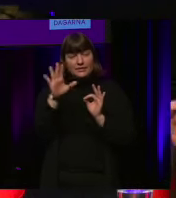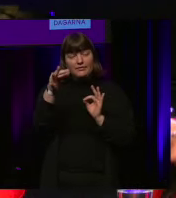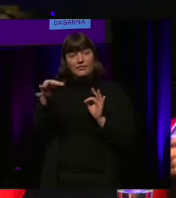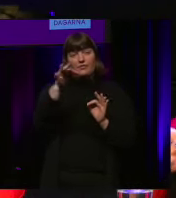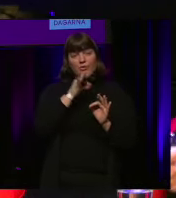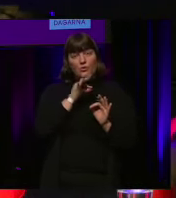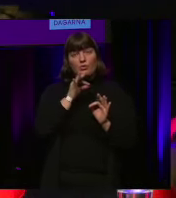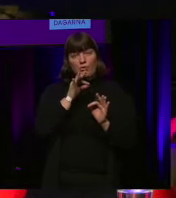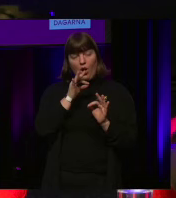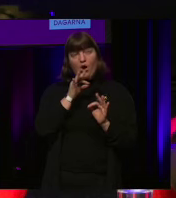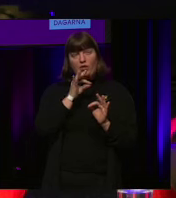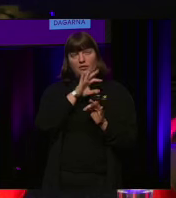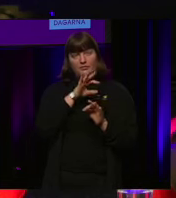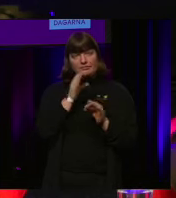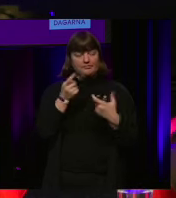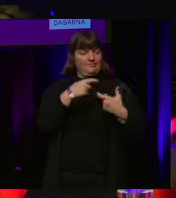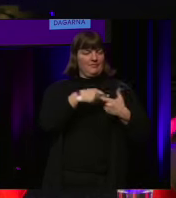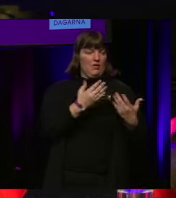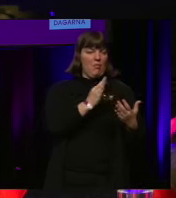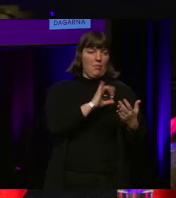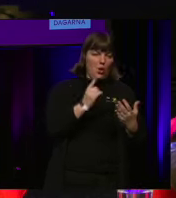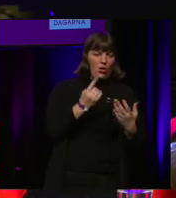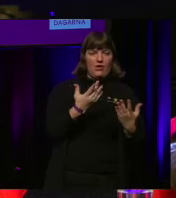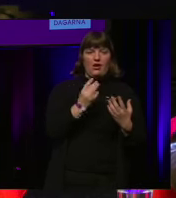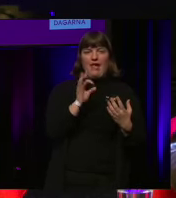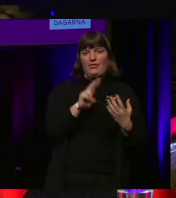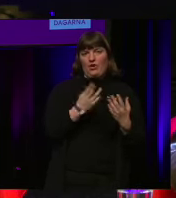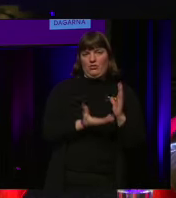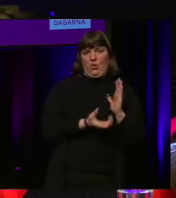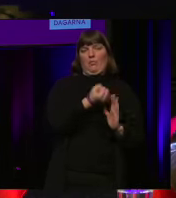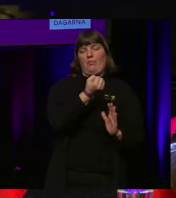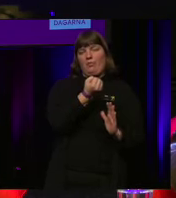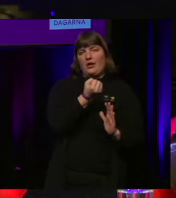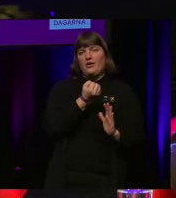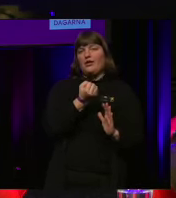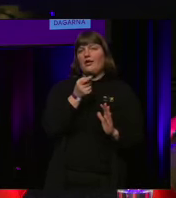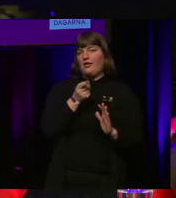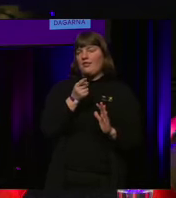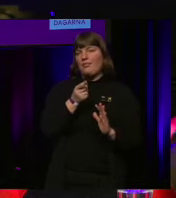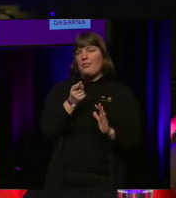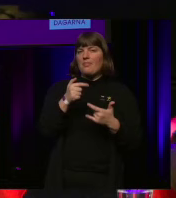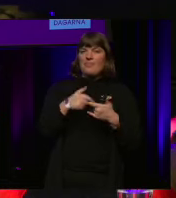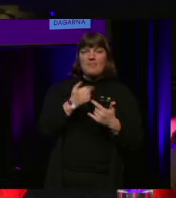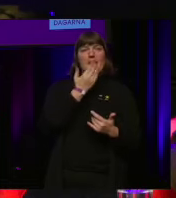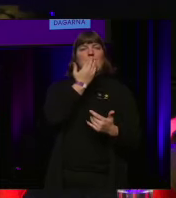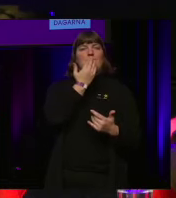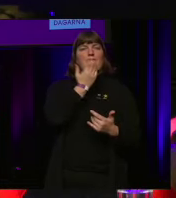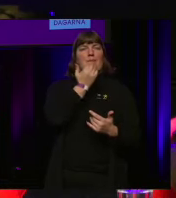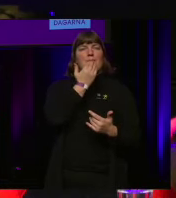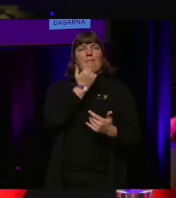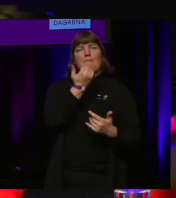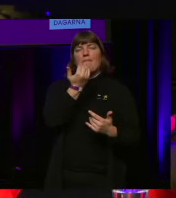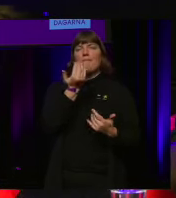ties directly into what Paul and Henry also talked about. This. Who